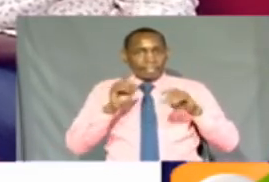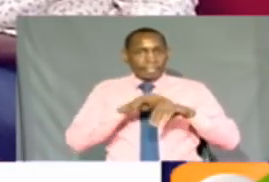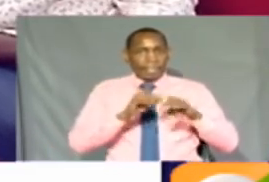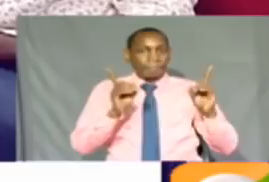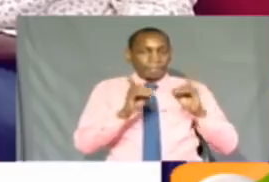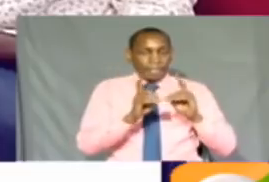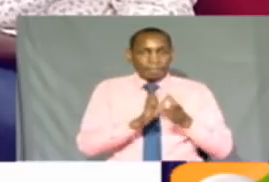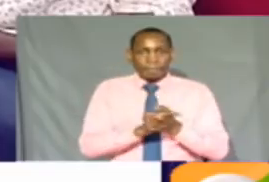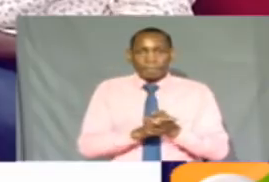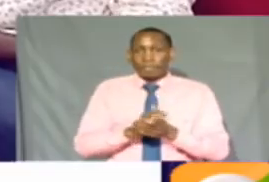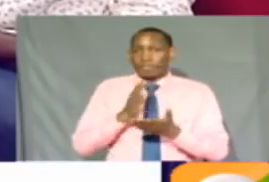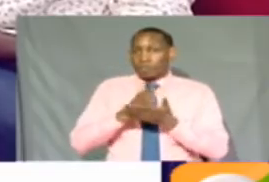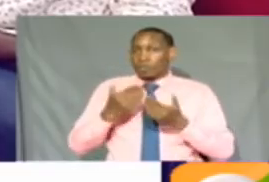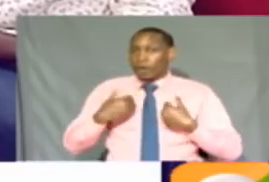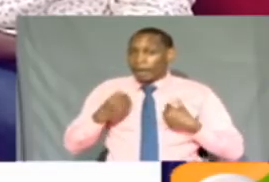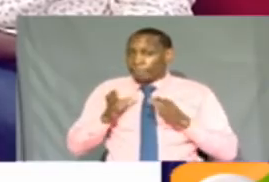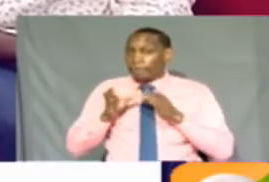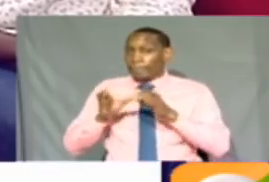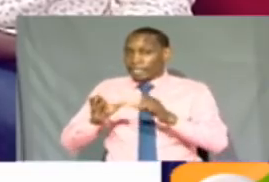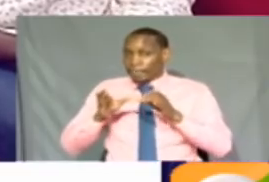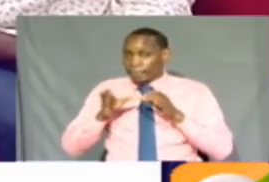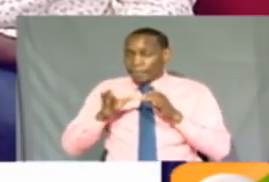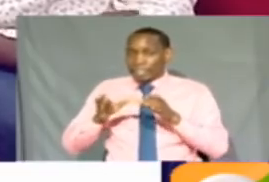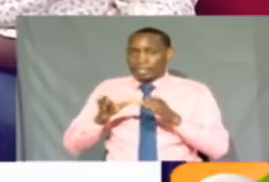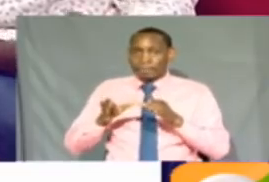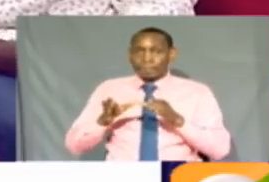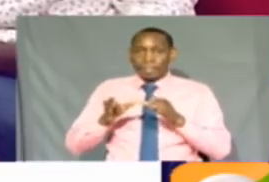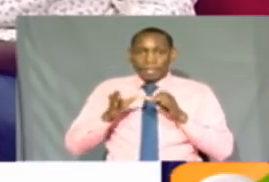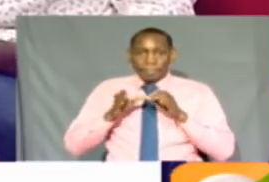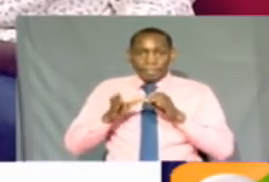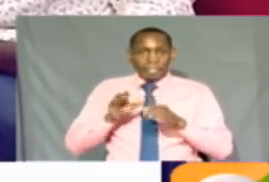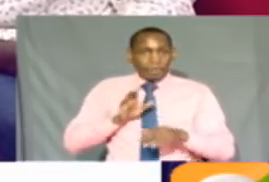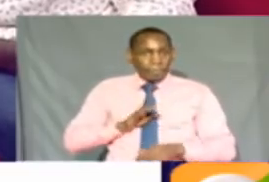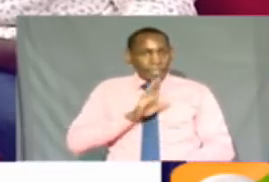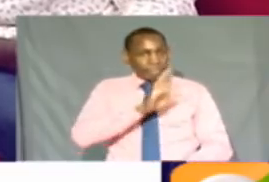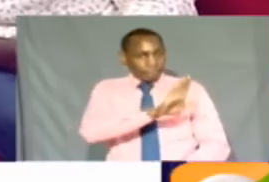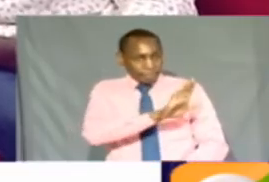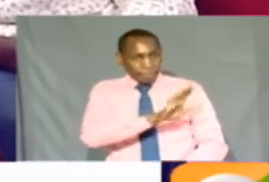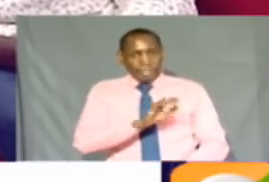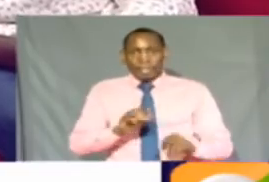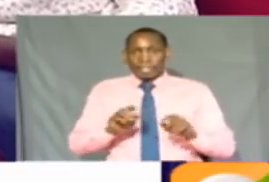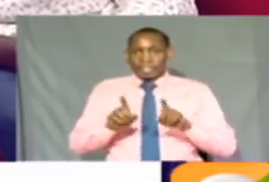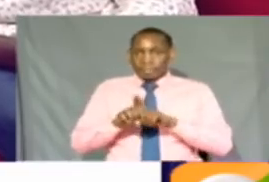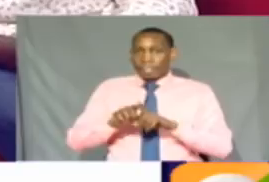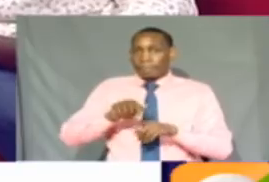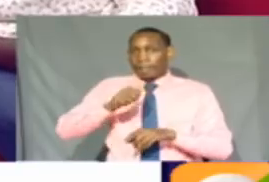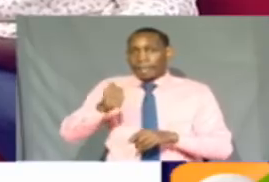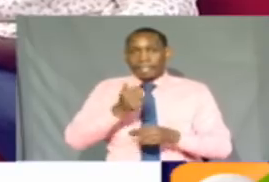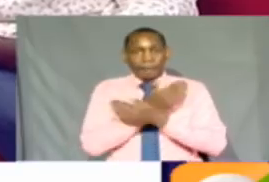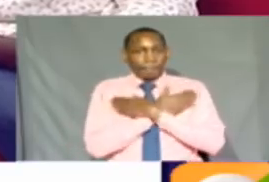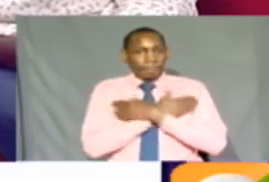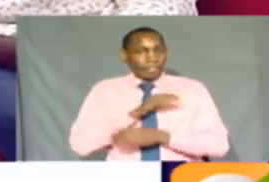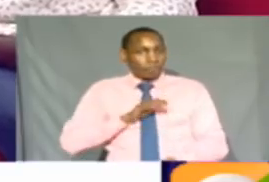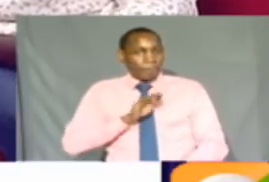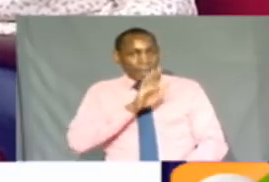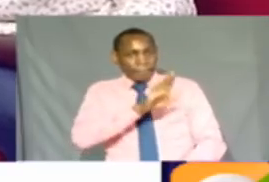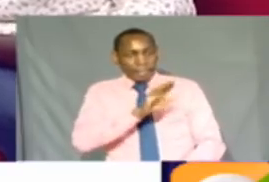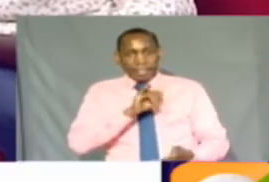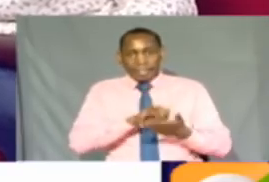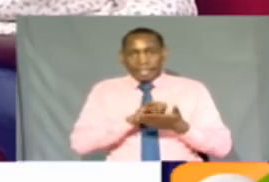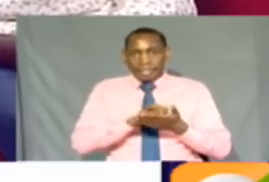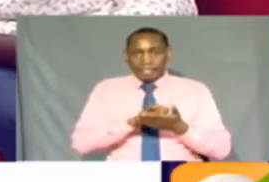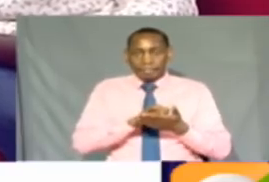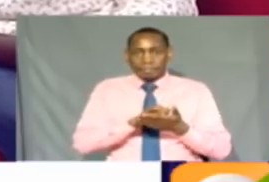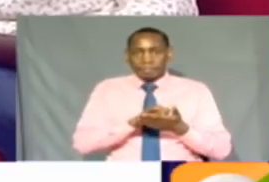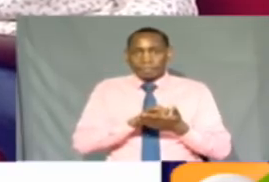lot of pressure he will face. He will not only face pressure from the woman he's dating, but from her friends, which becomes